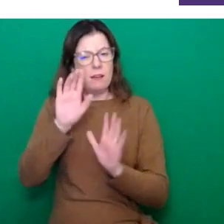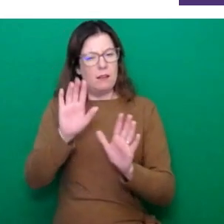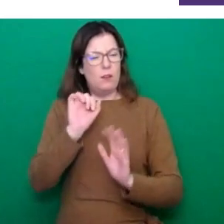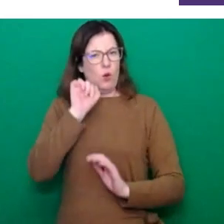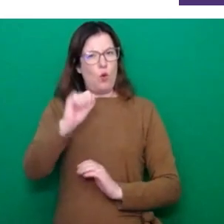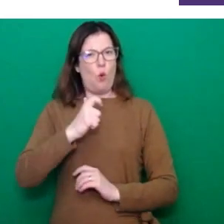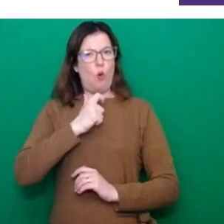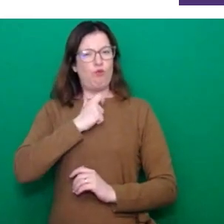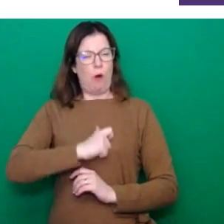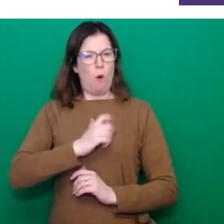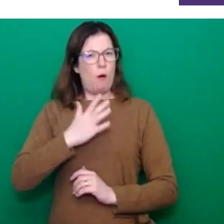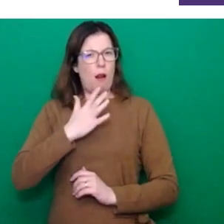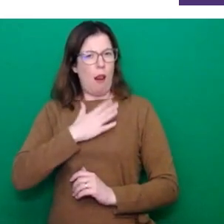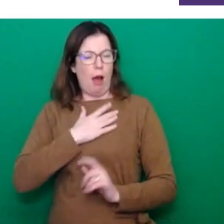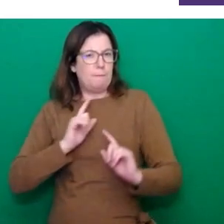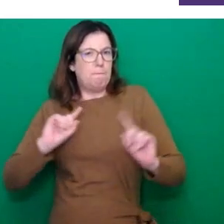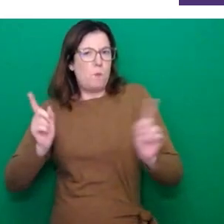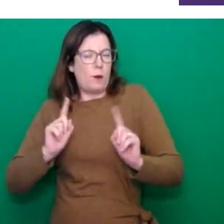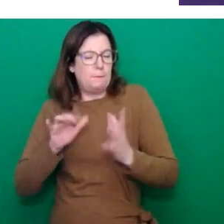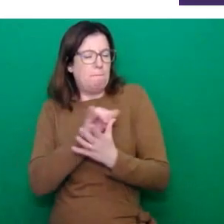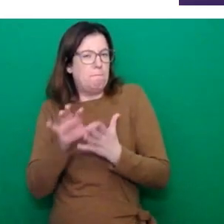most about your role, Sam.